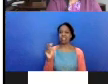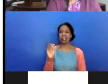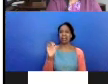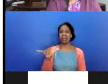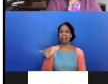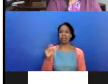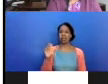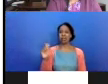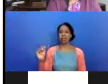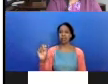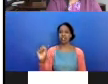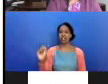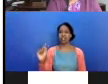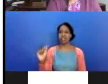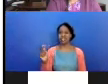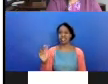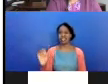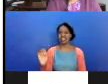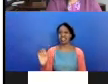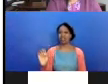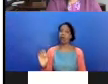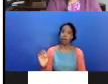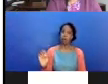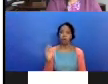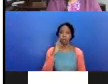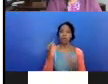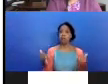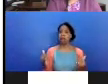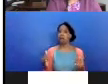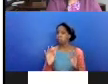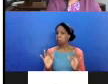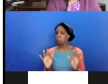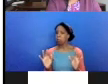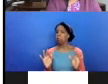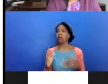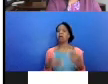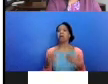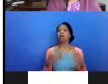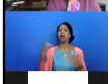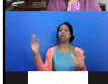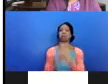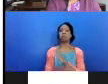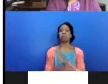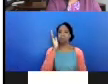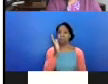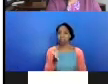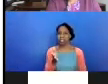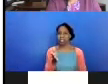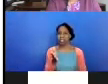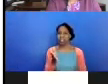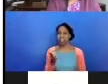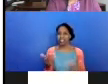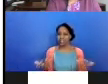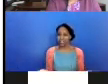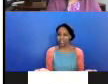was hard to think about why you would want to move into a restorative justice conversation. If even if the guys were